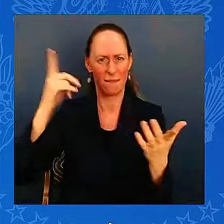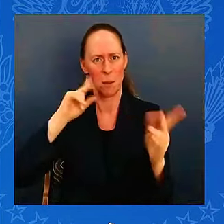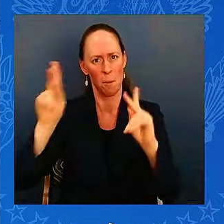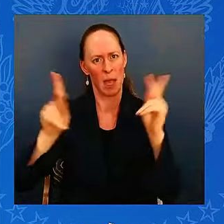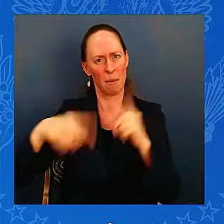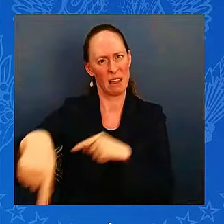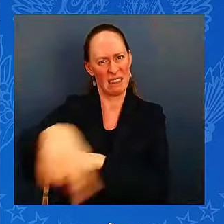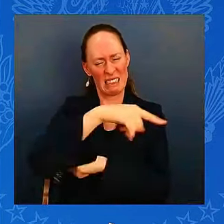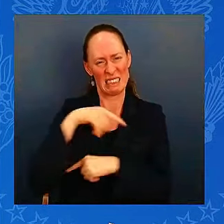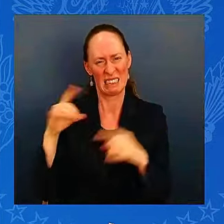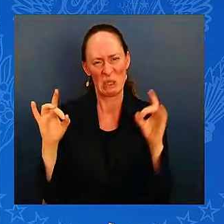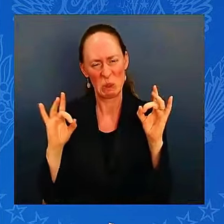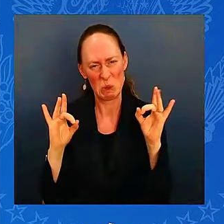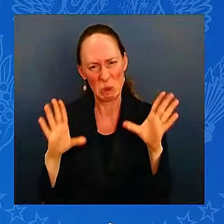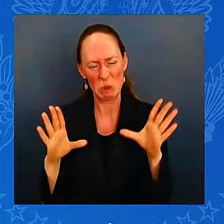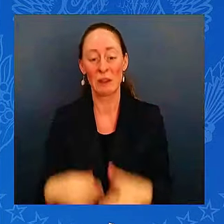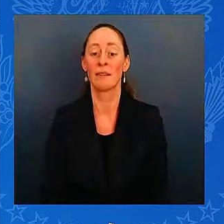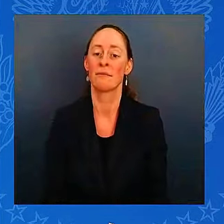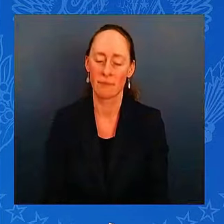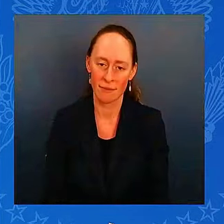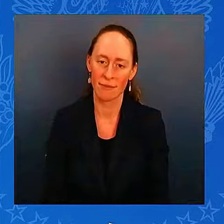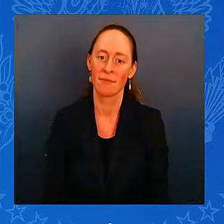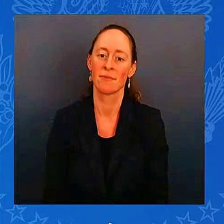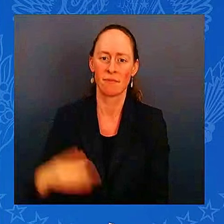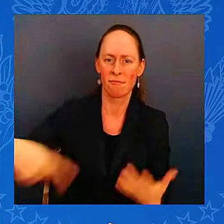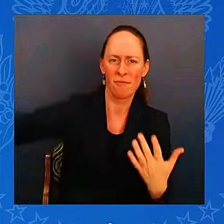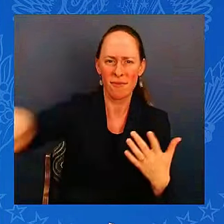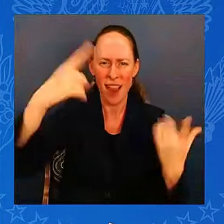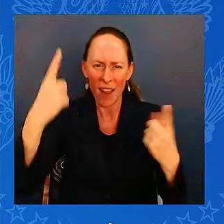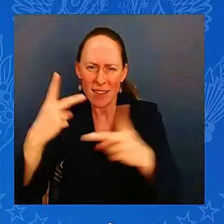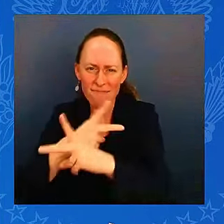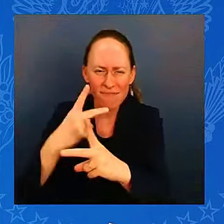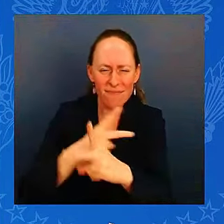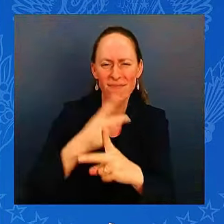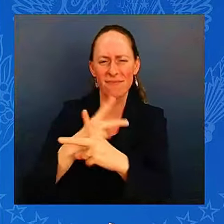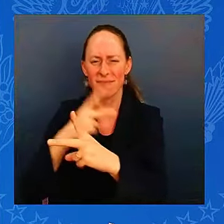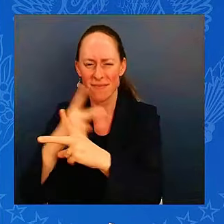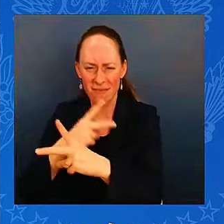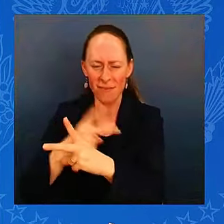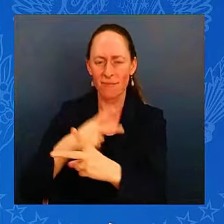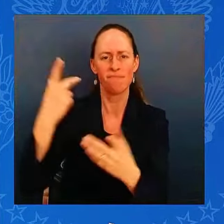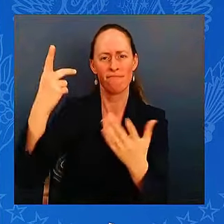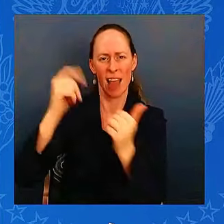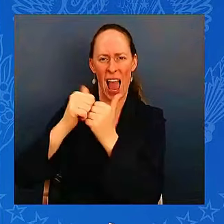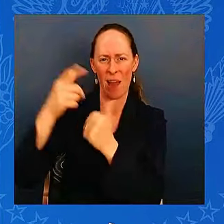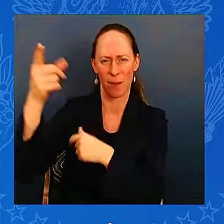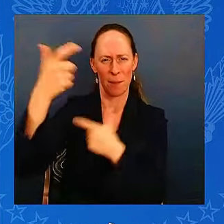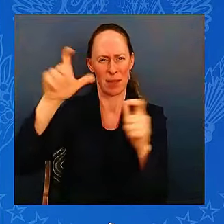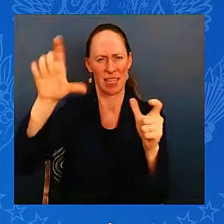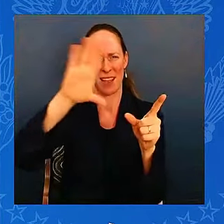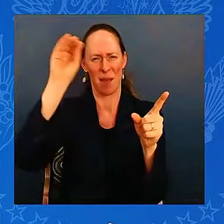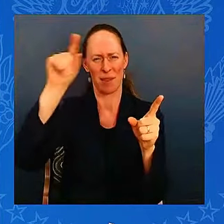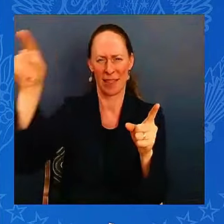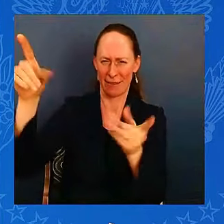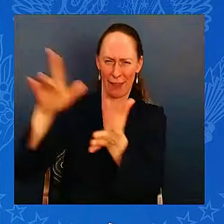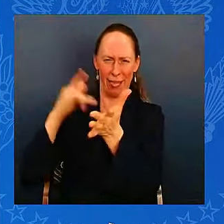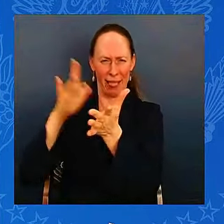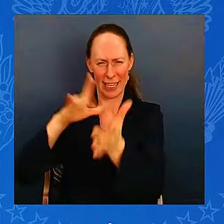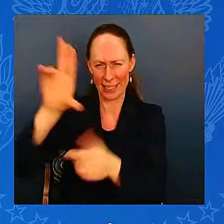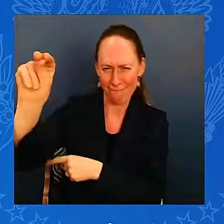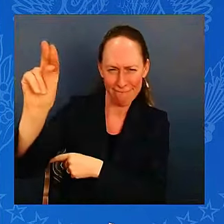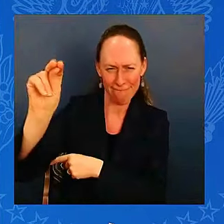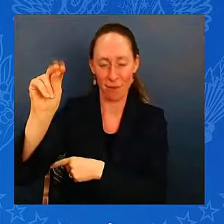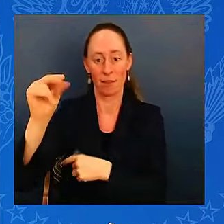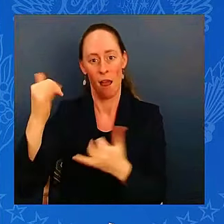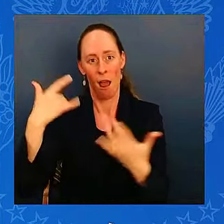Bloomberg has, again and again and again. And now he's taking on, yay, the petrochemical industry. Smart